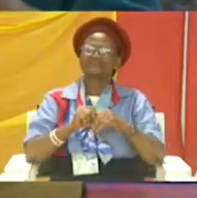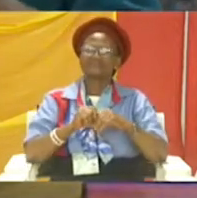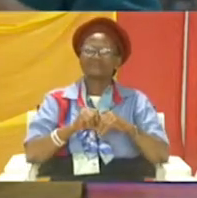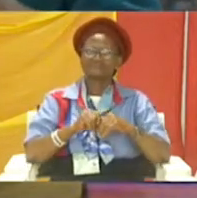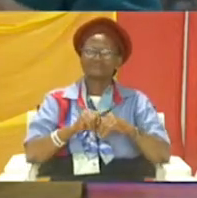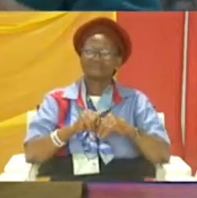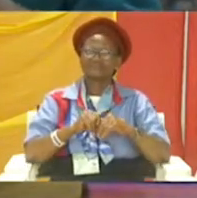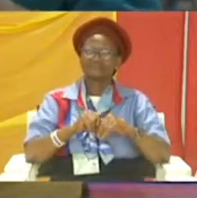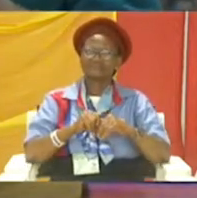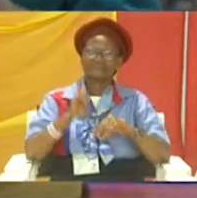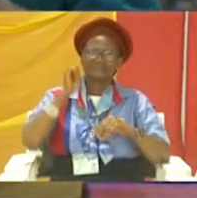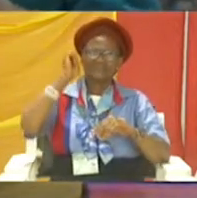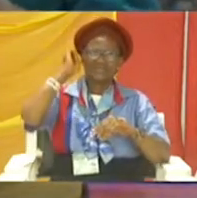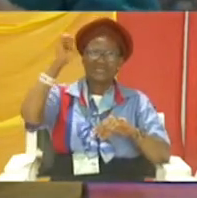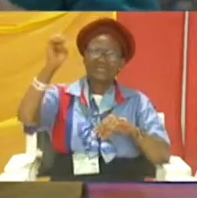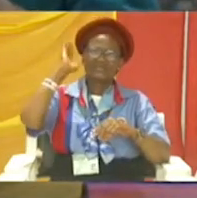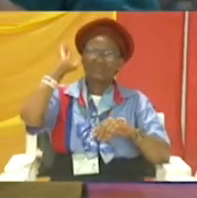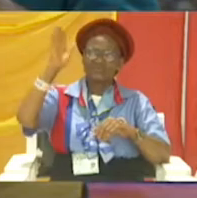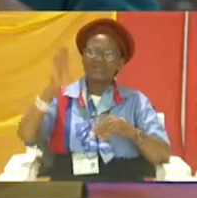become sober.